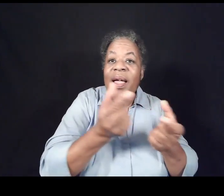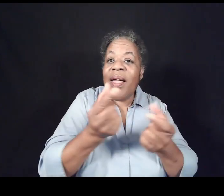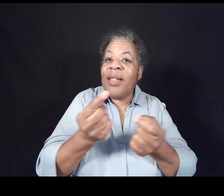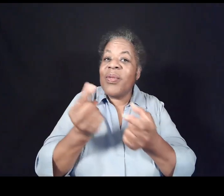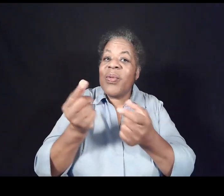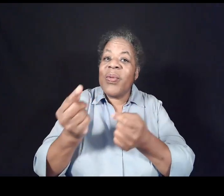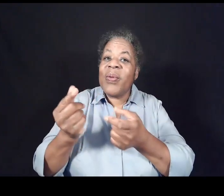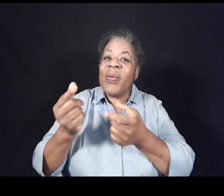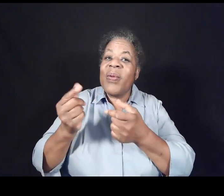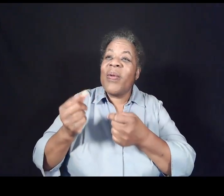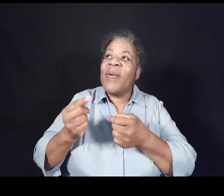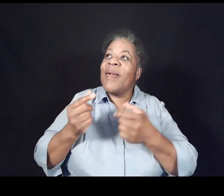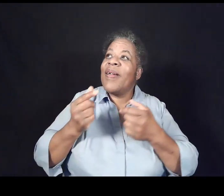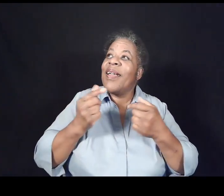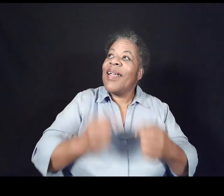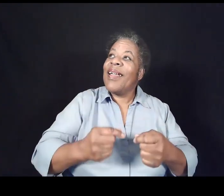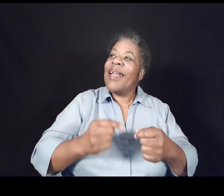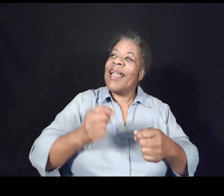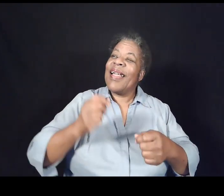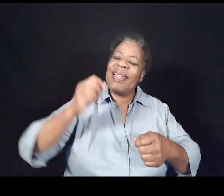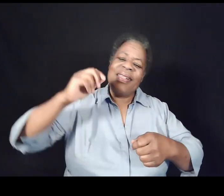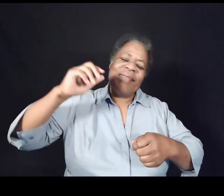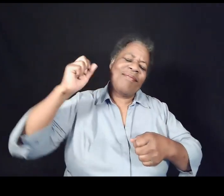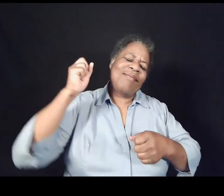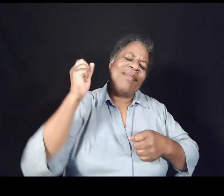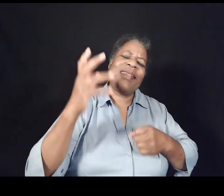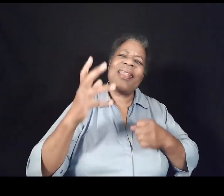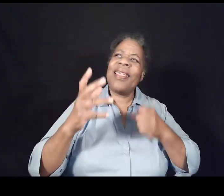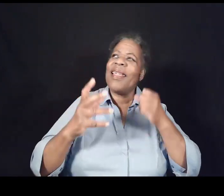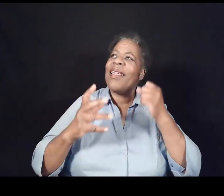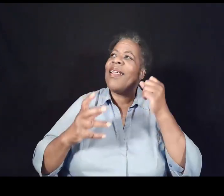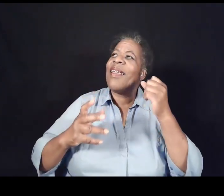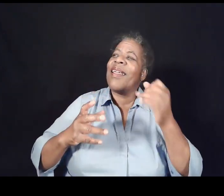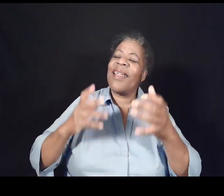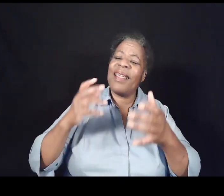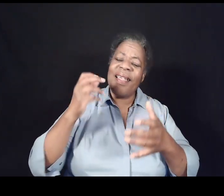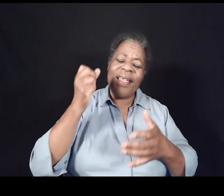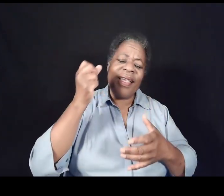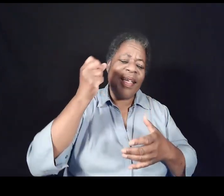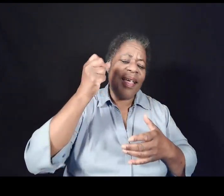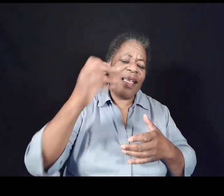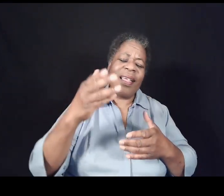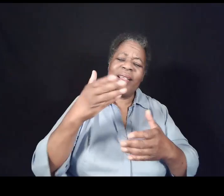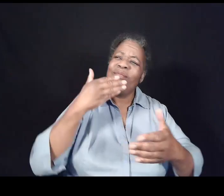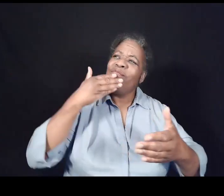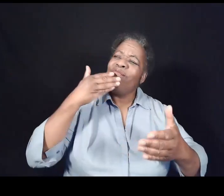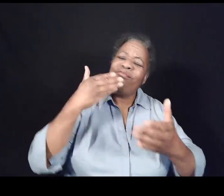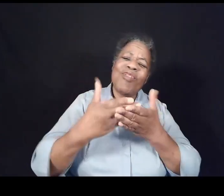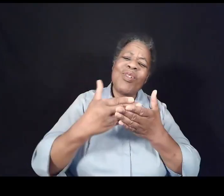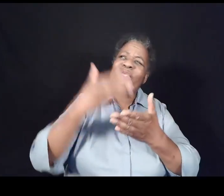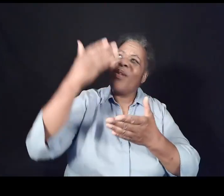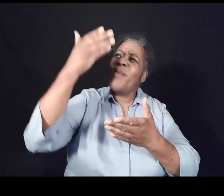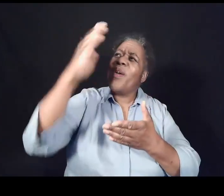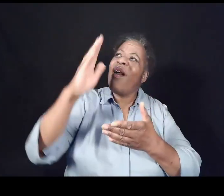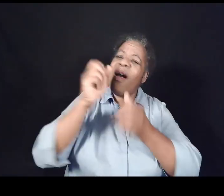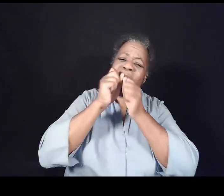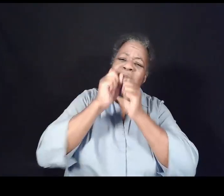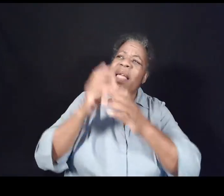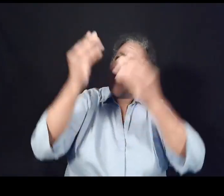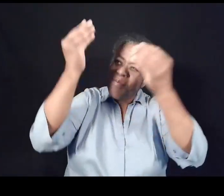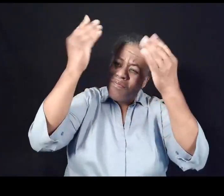oh, I will sing of the goodness of God.